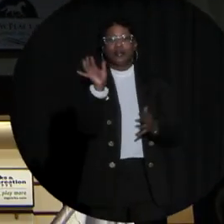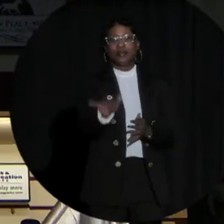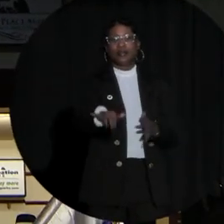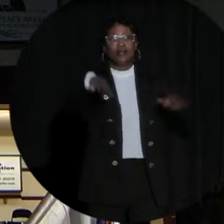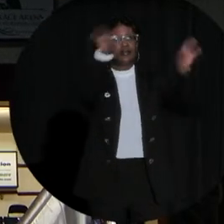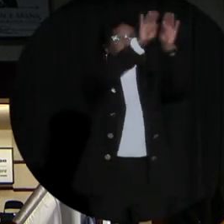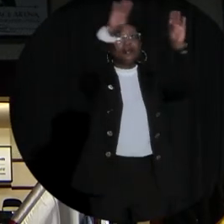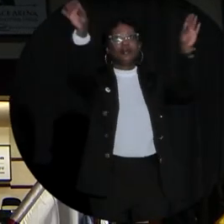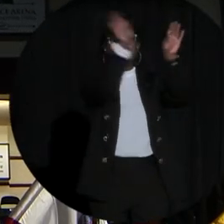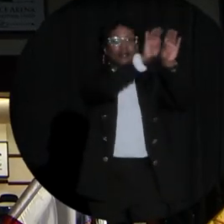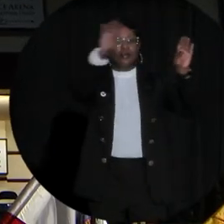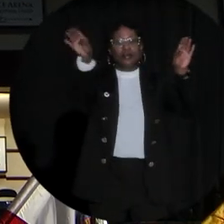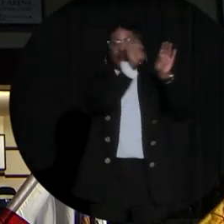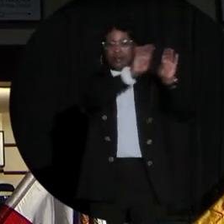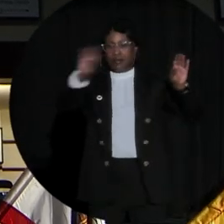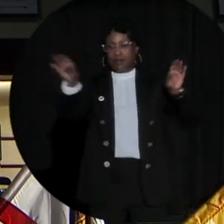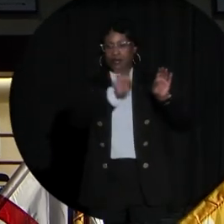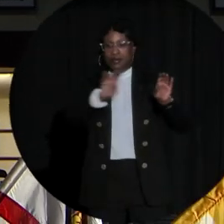does that